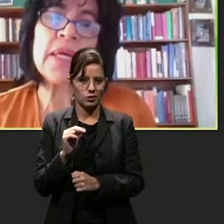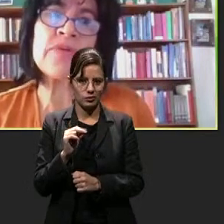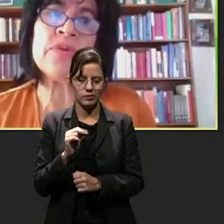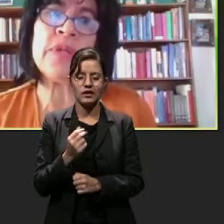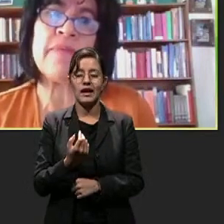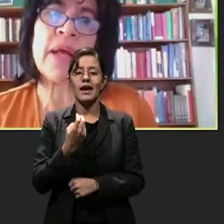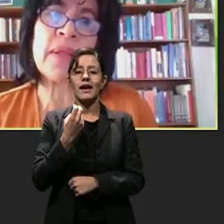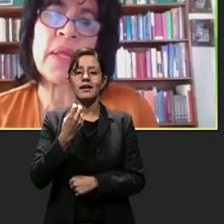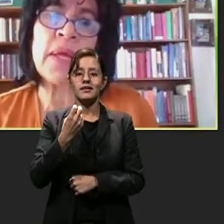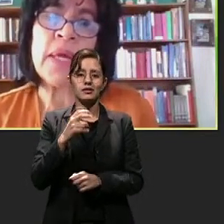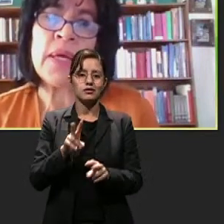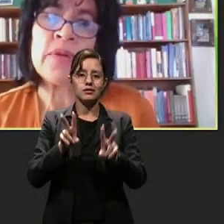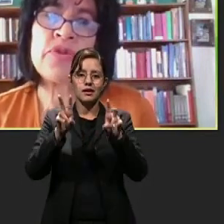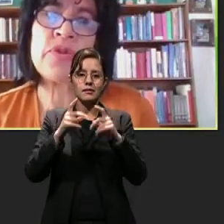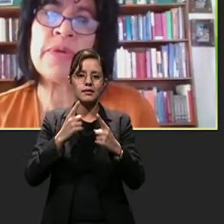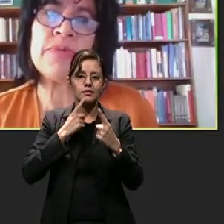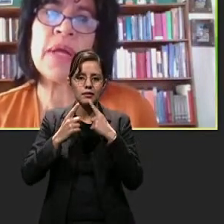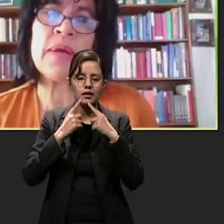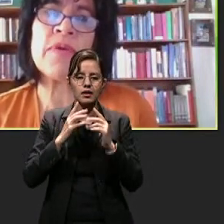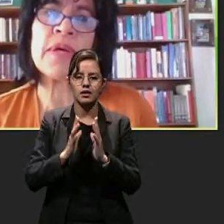by women. This is a